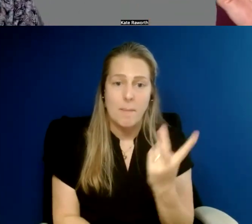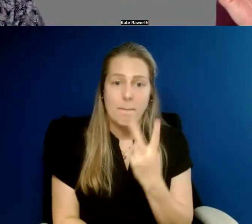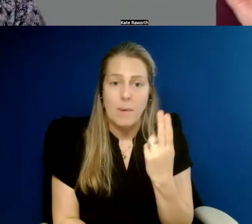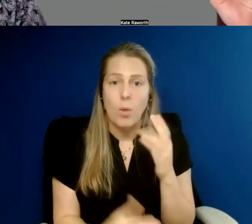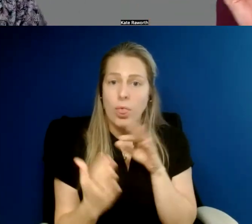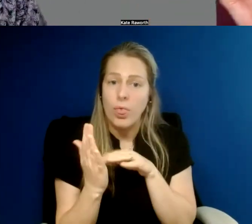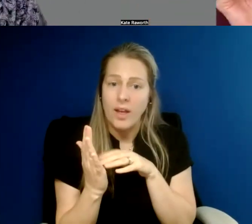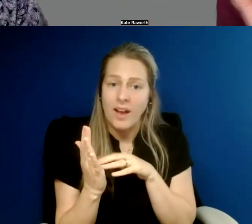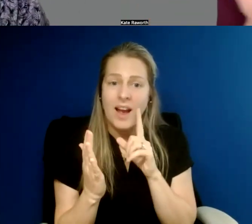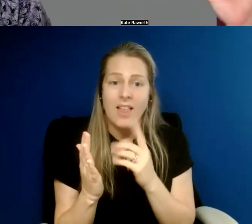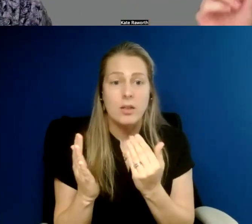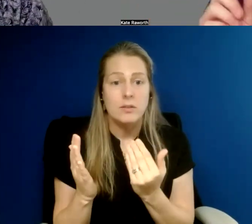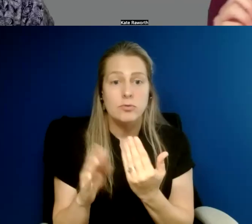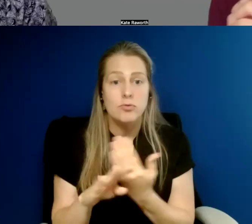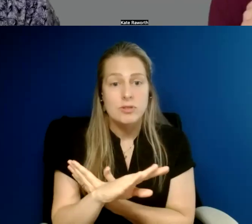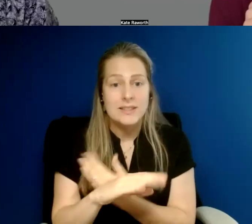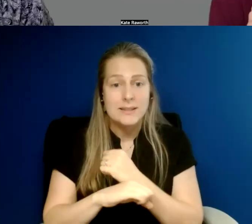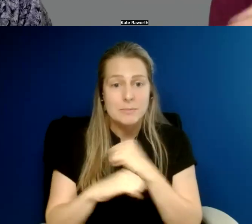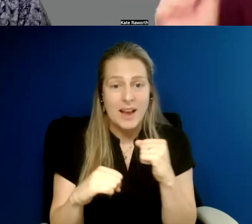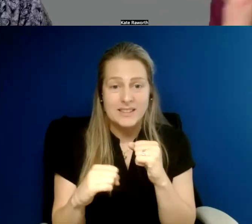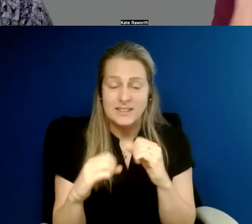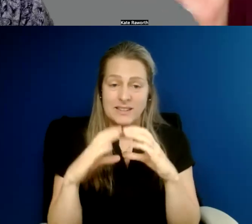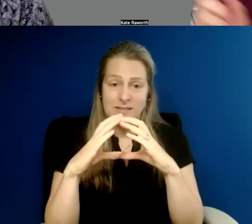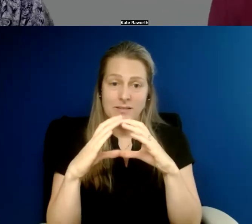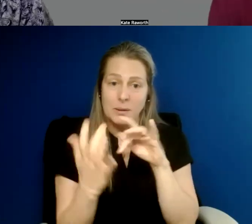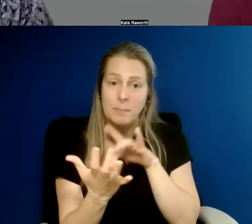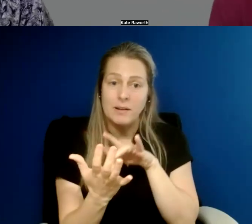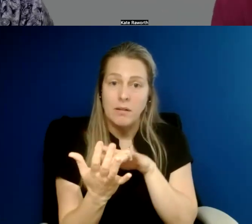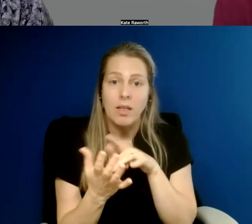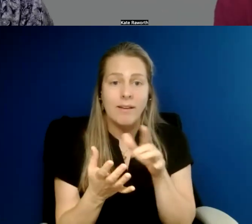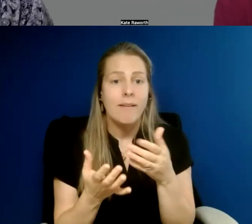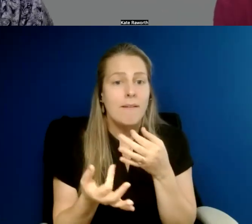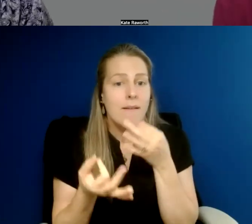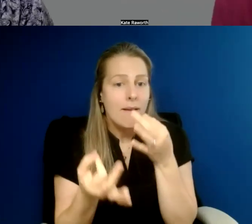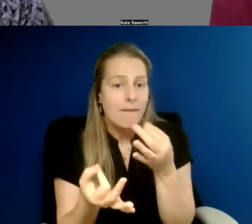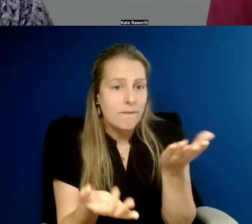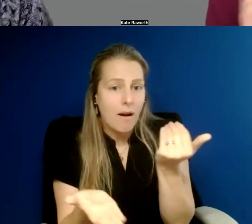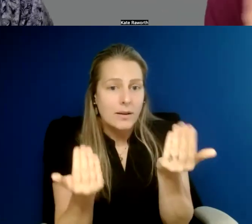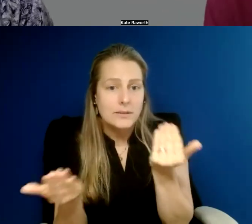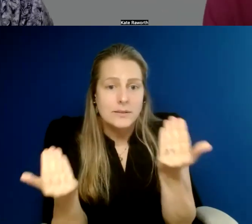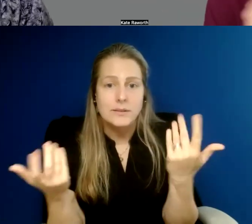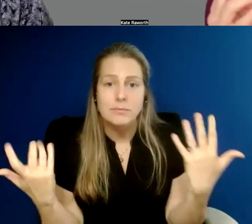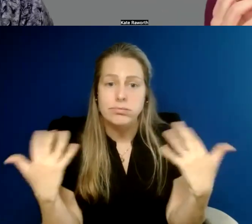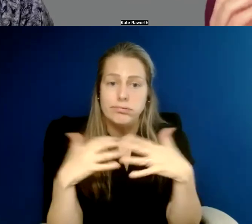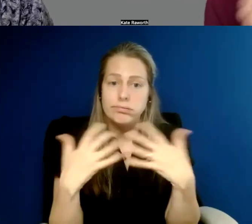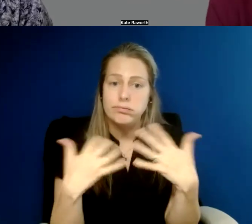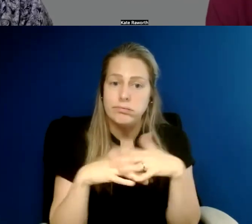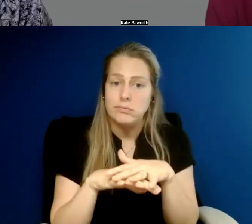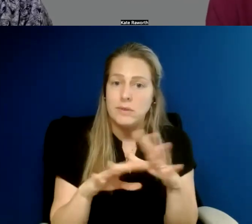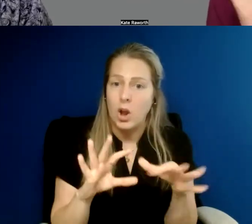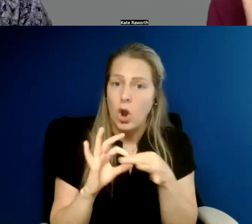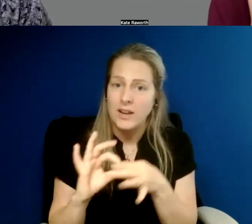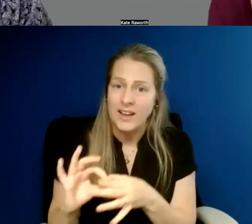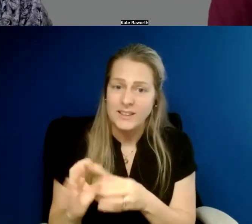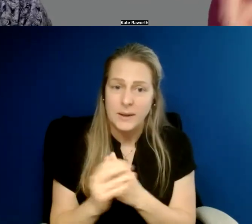green space in between that invites the multiplicities of ways in which they're connected. So you could either say it separates